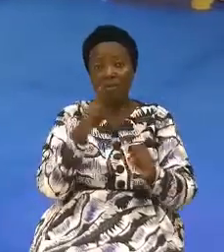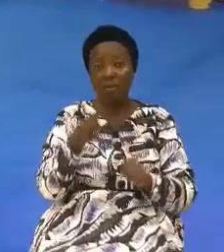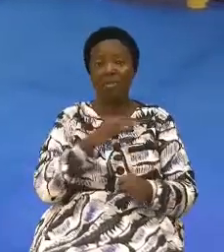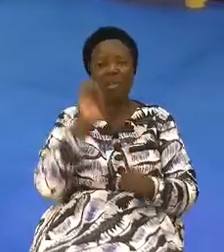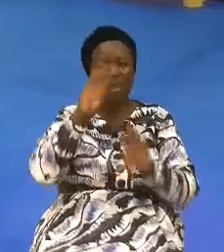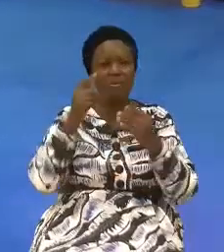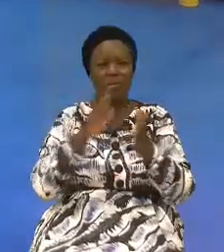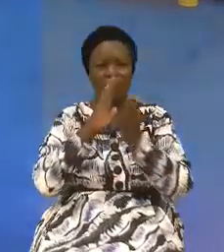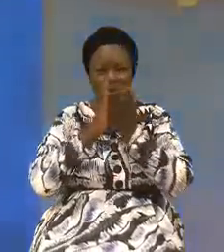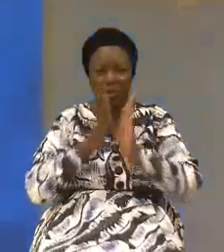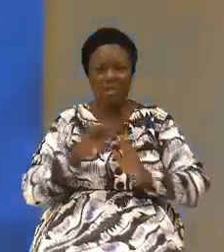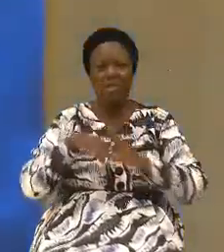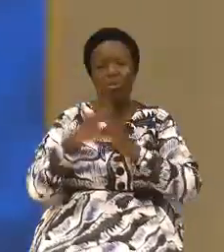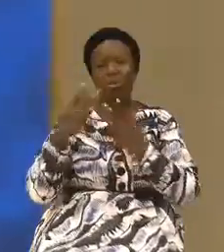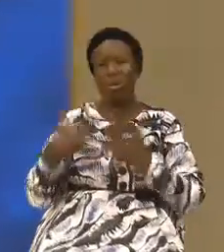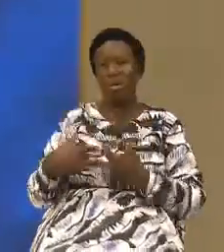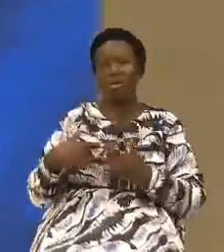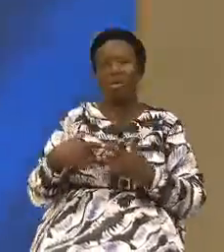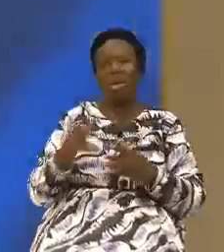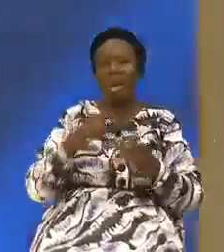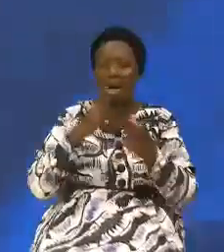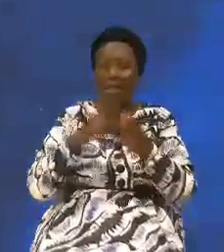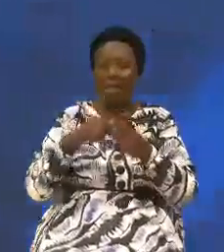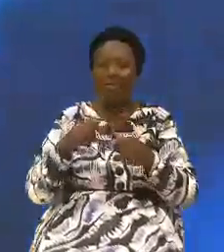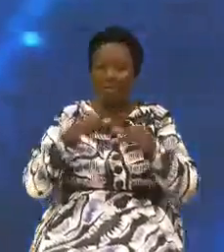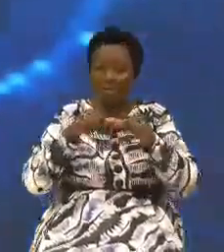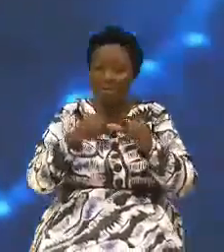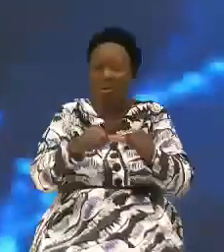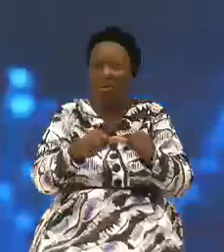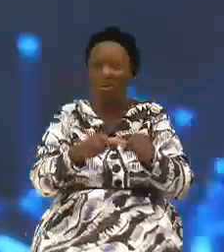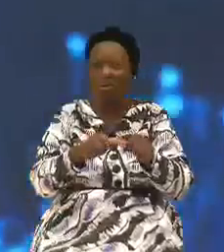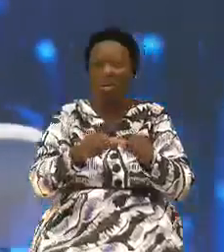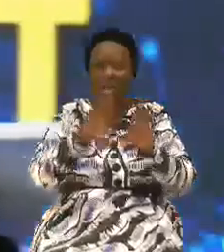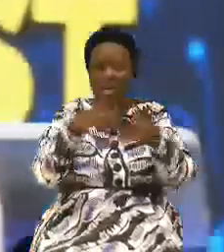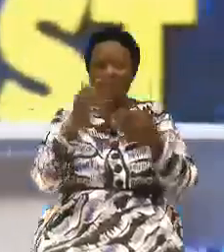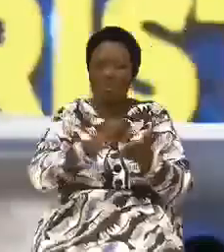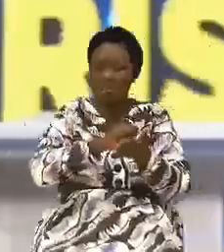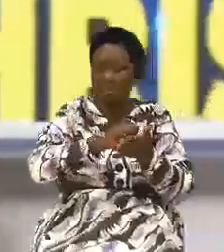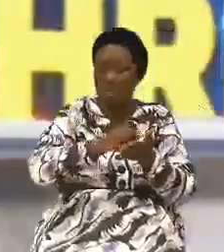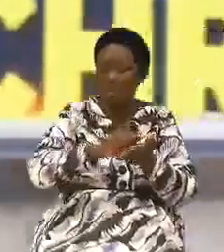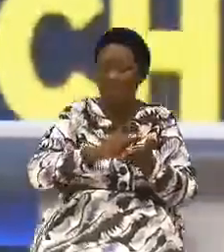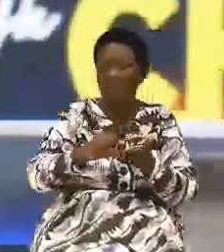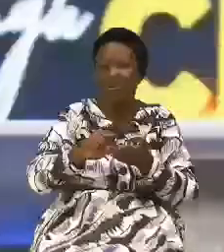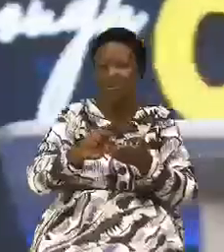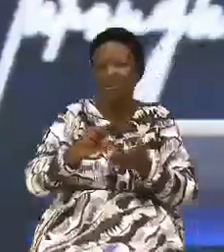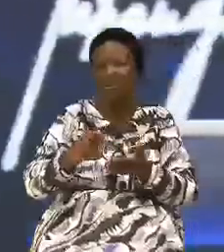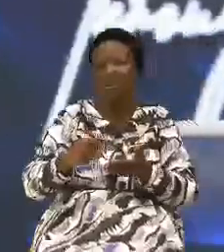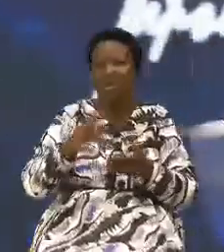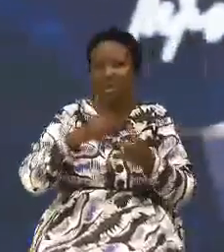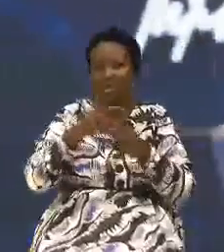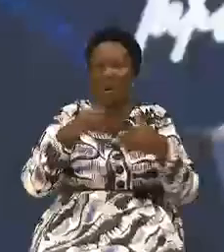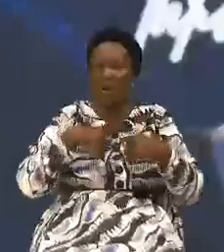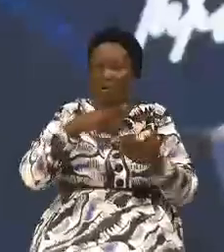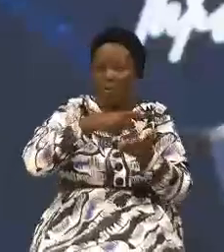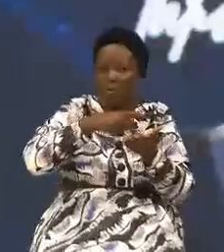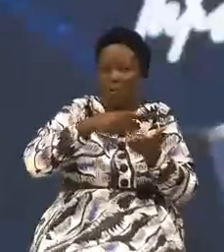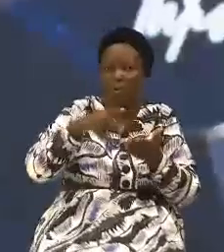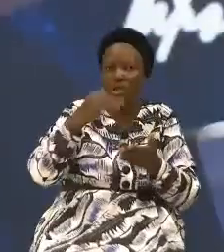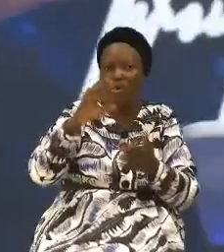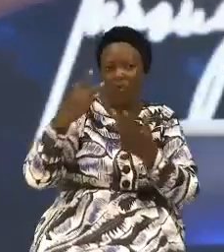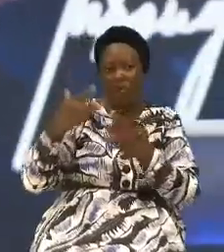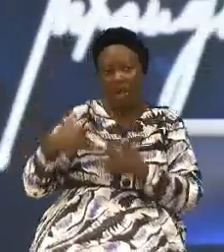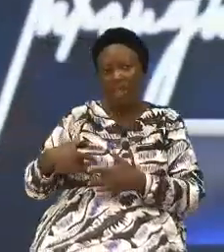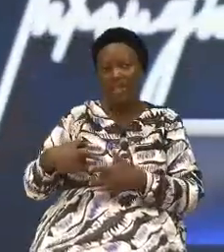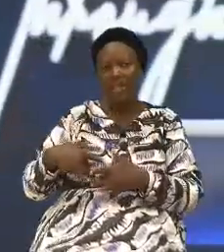your heart. And then you move forward, he gives you sanctification, your purity of heart.